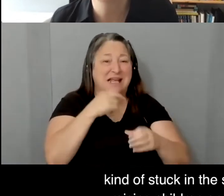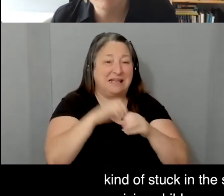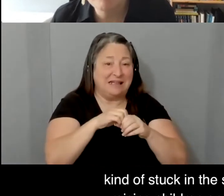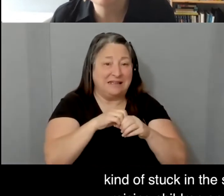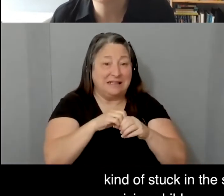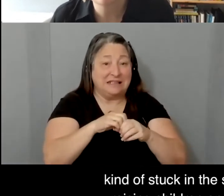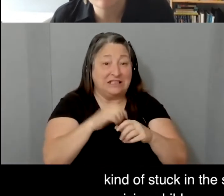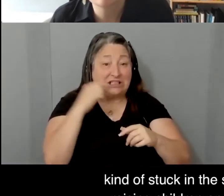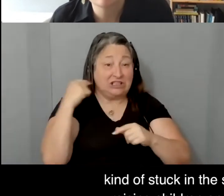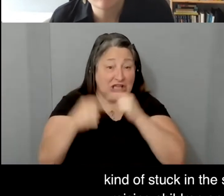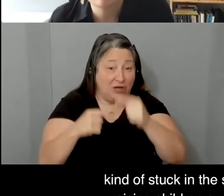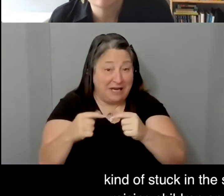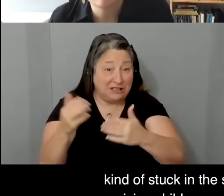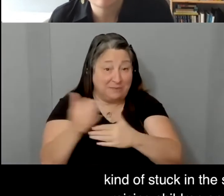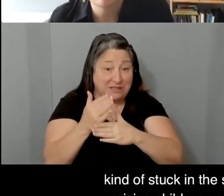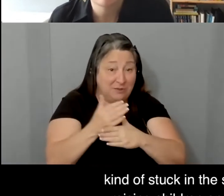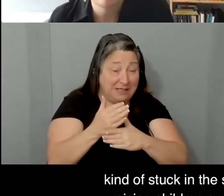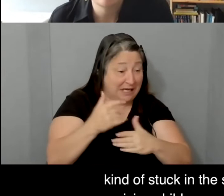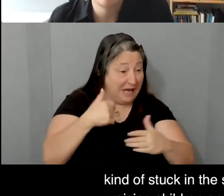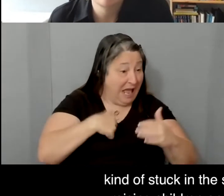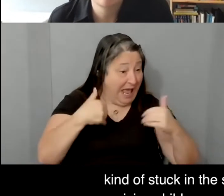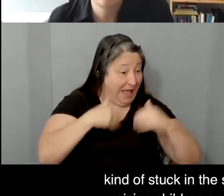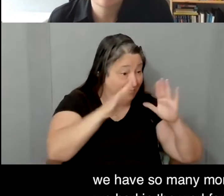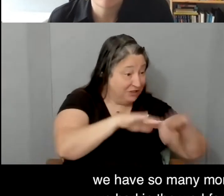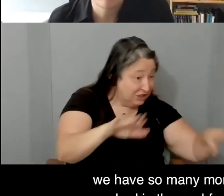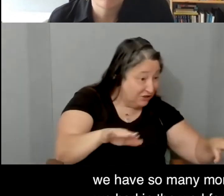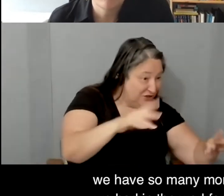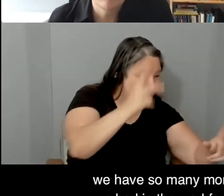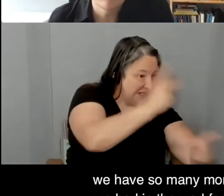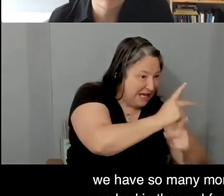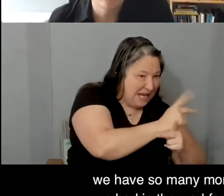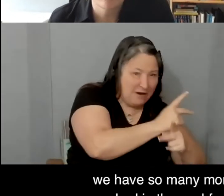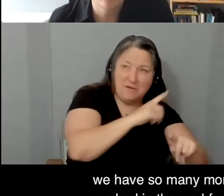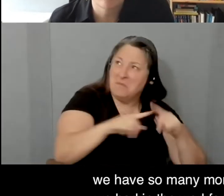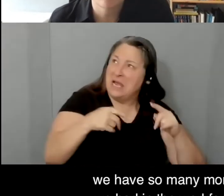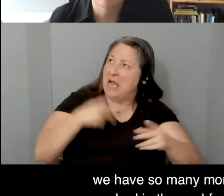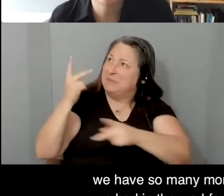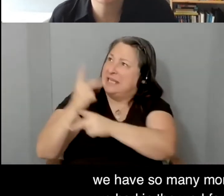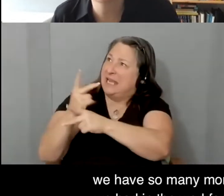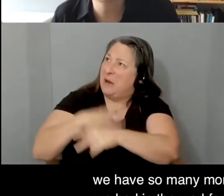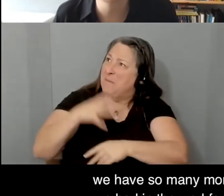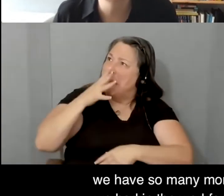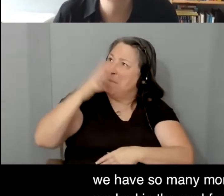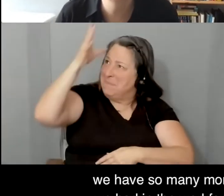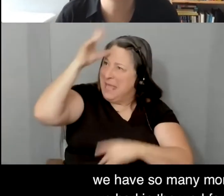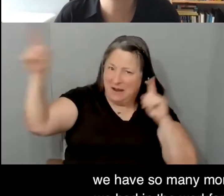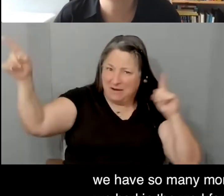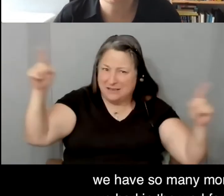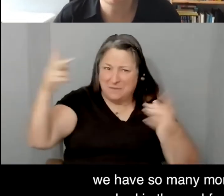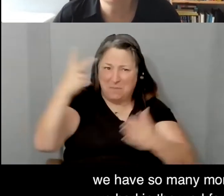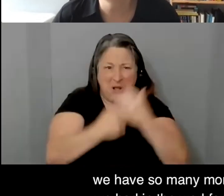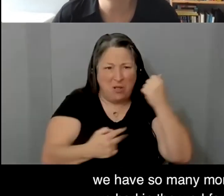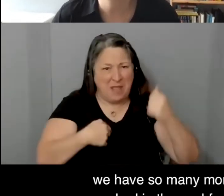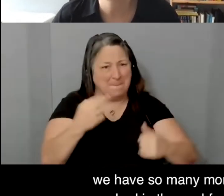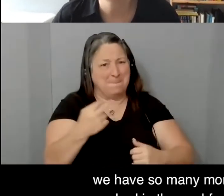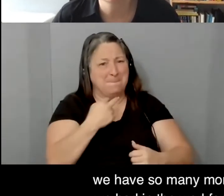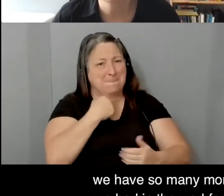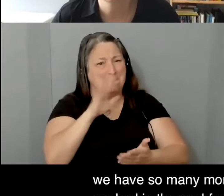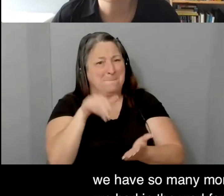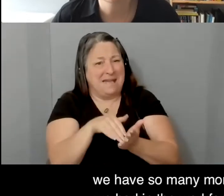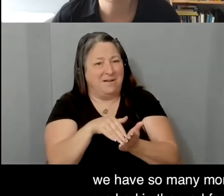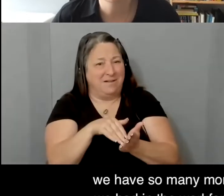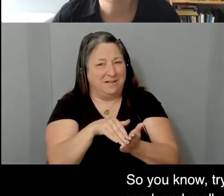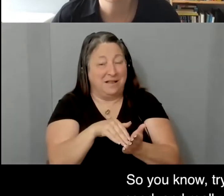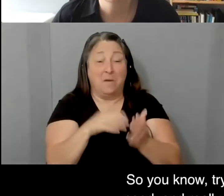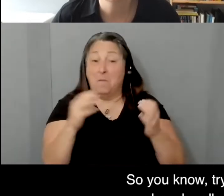between raising children and taking care of parents. And we have so many more women in the workforce than we had in the workforce 30 years ago, 40